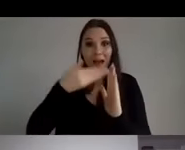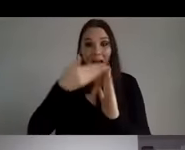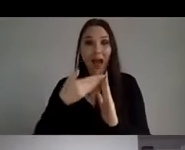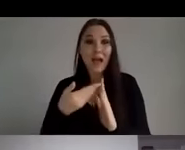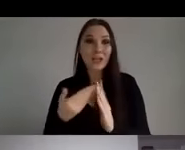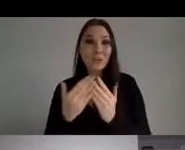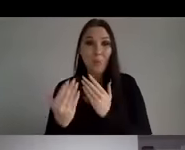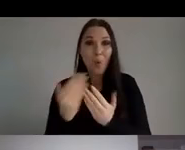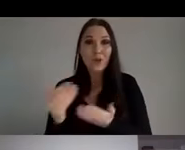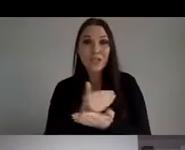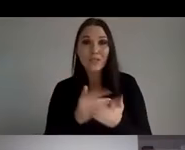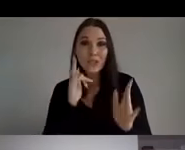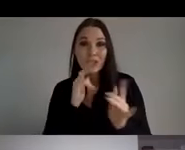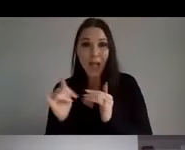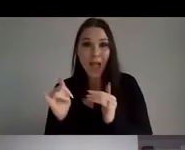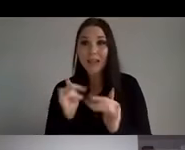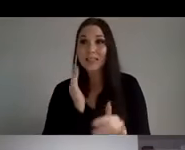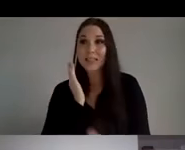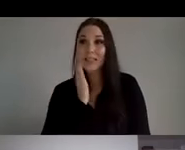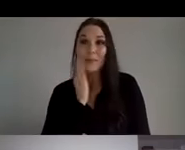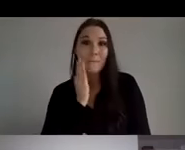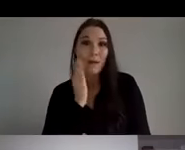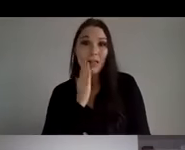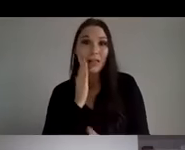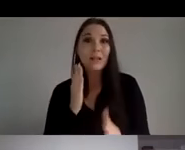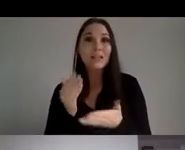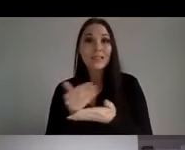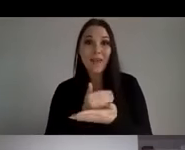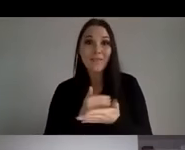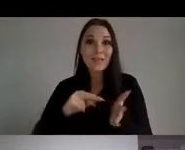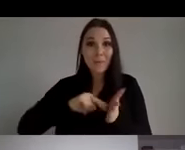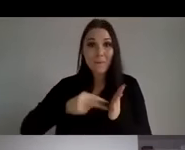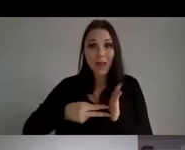and safety checks, and you have a sort of a functional safety plan that